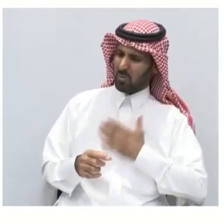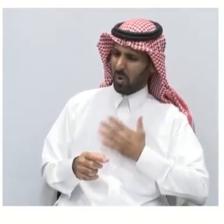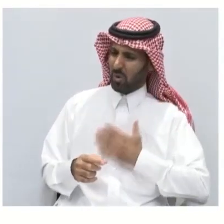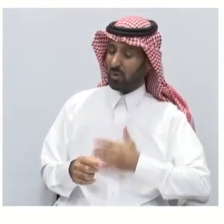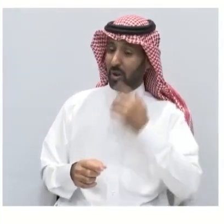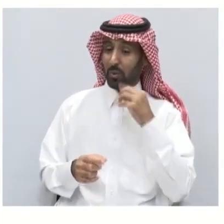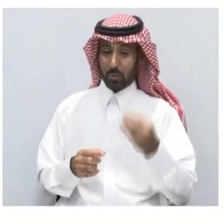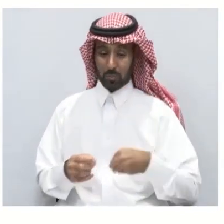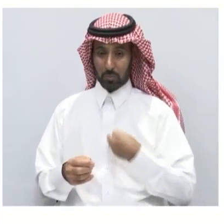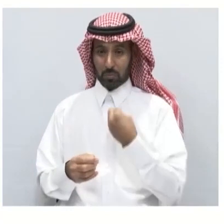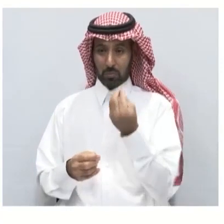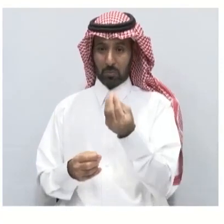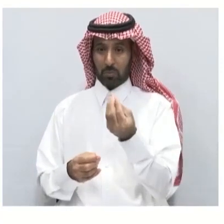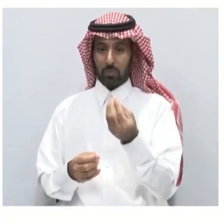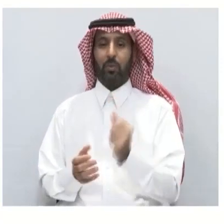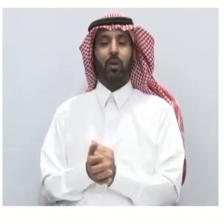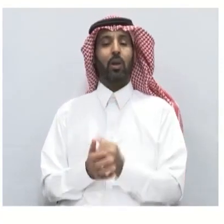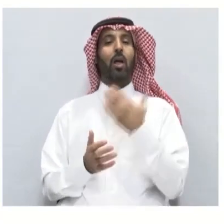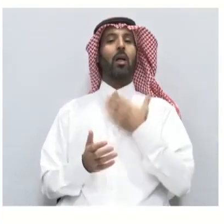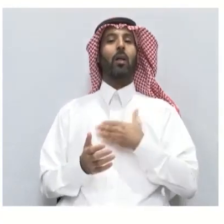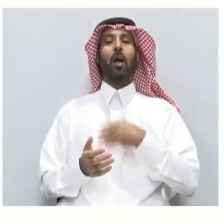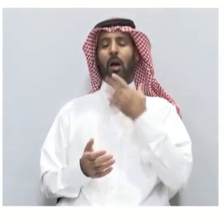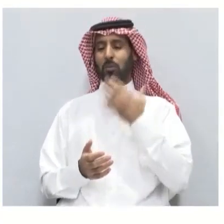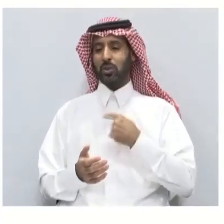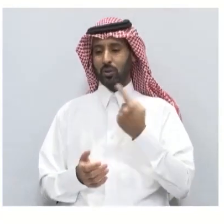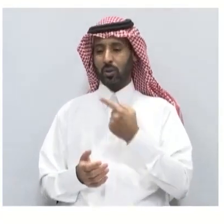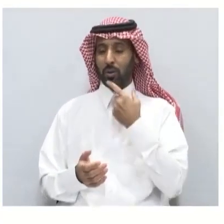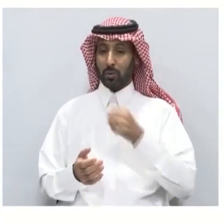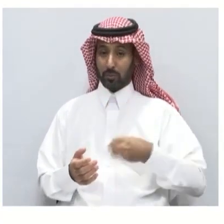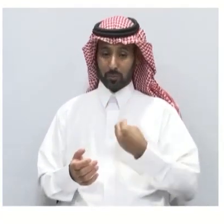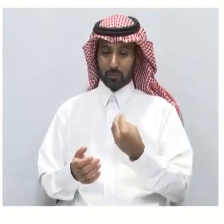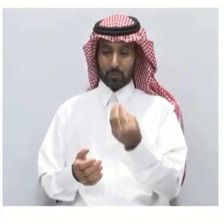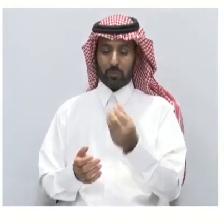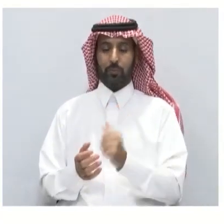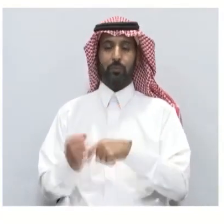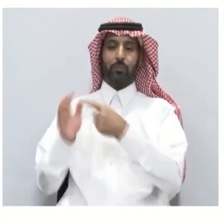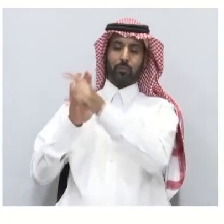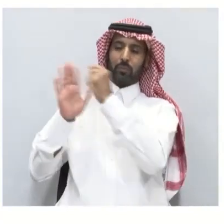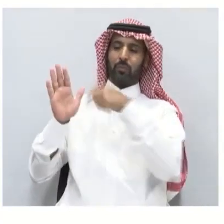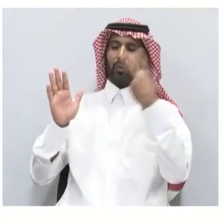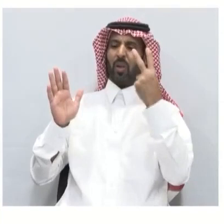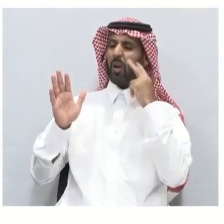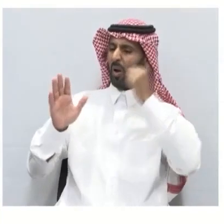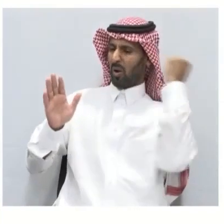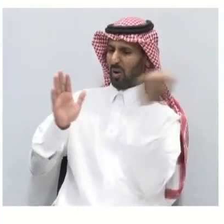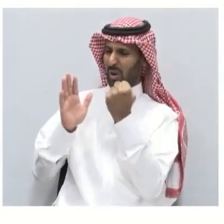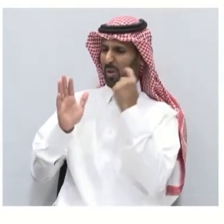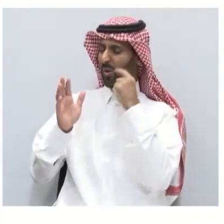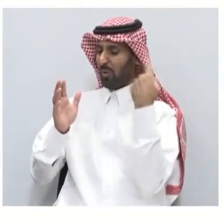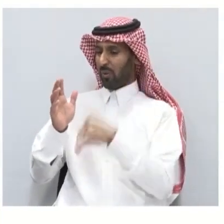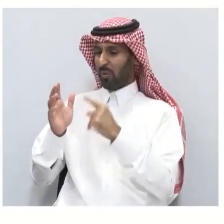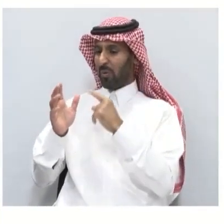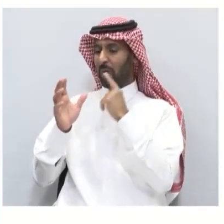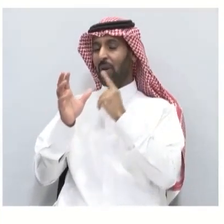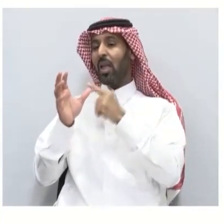British burglar says sorry with flowers. The second headline, killer sentenced to die for